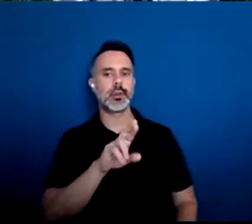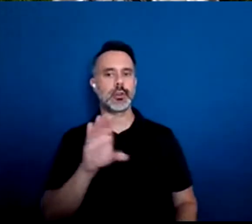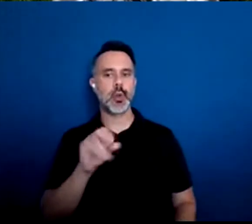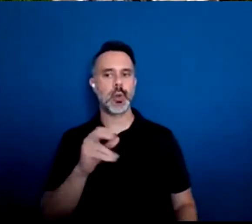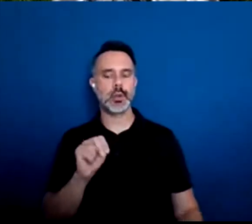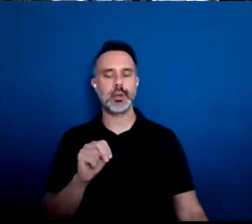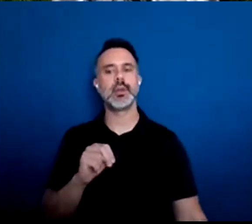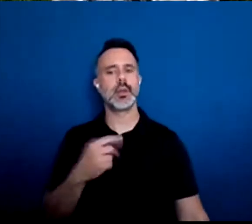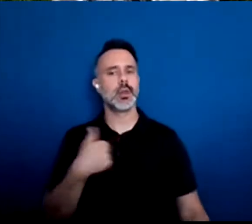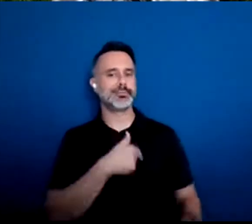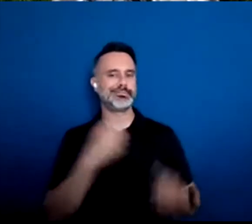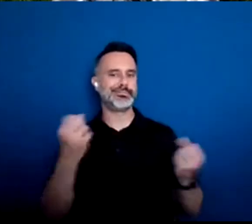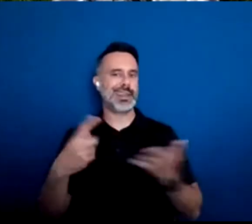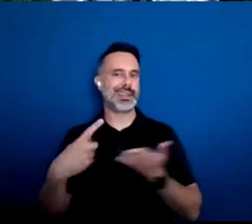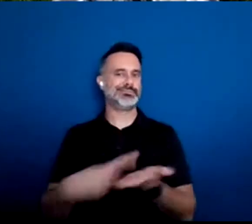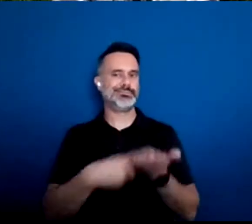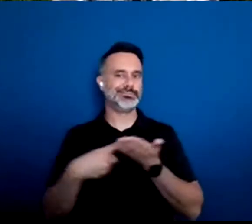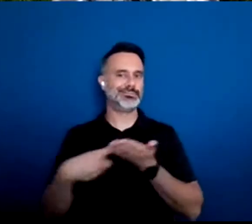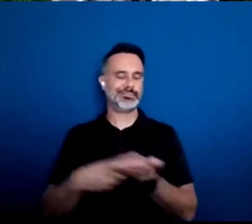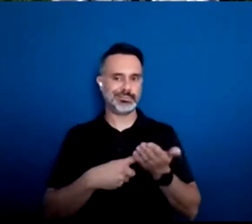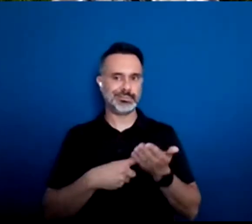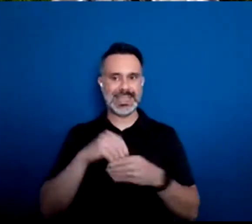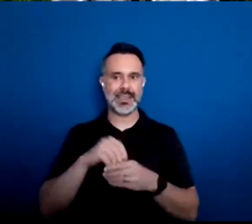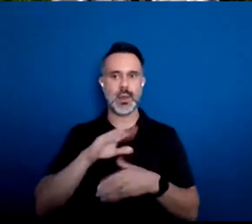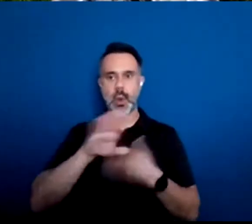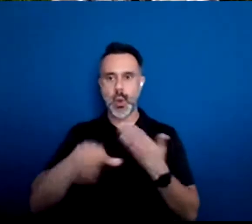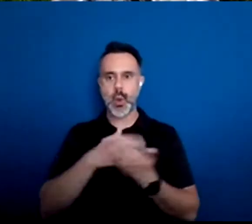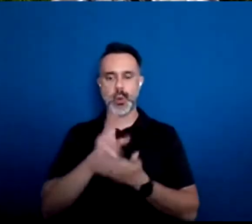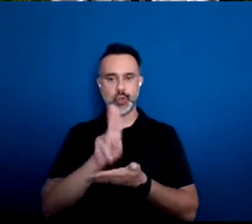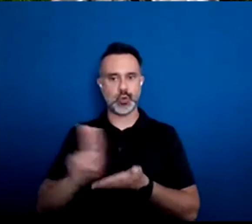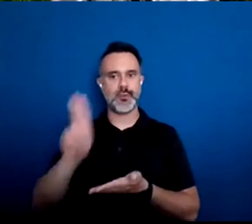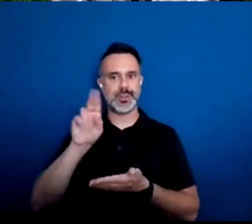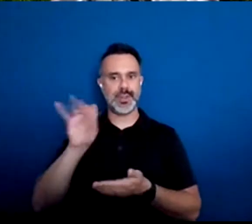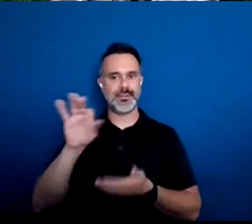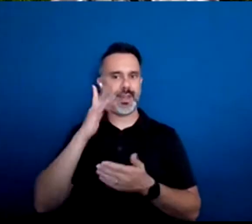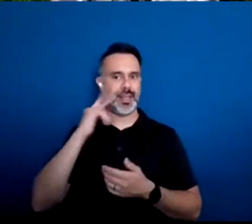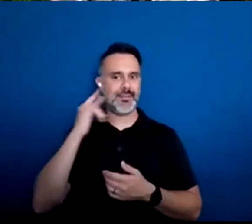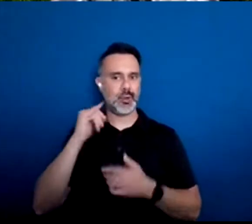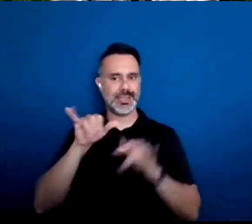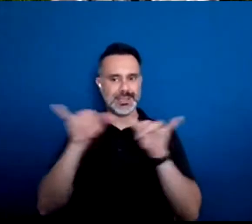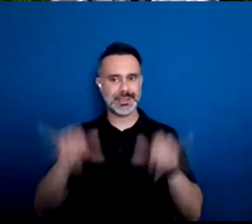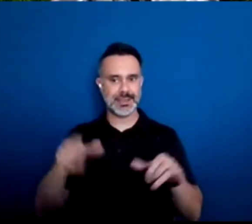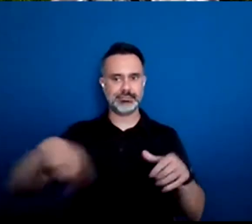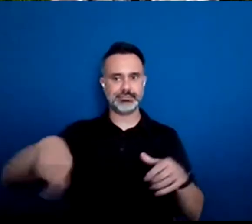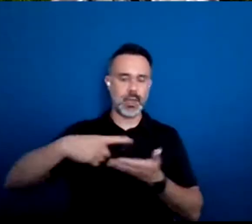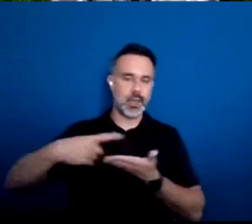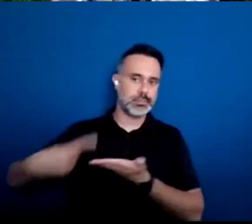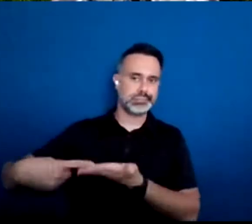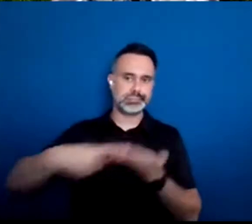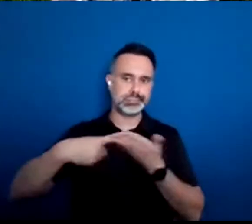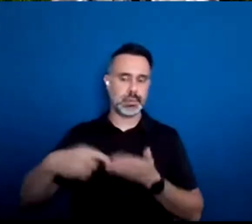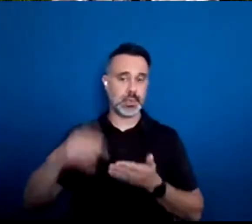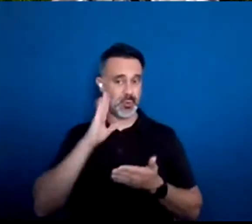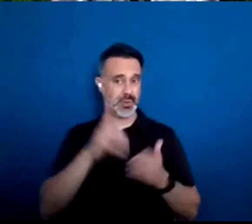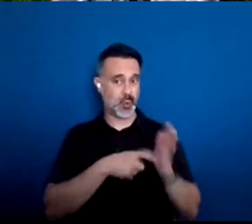in the whole University of California system as to whether vaccines will be required